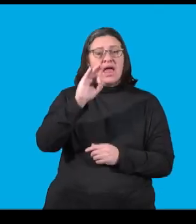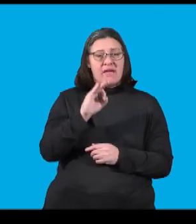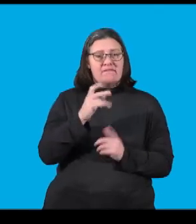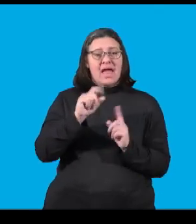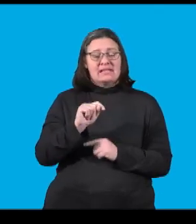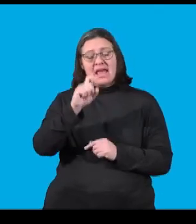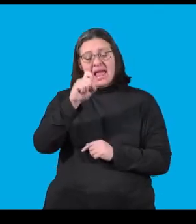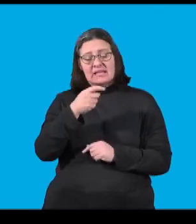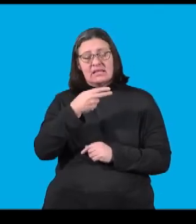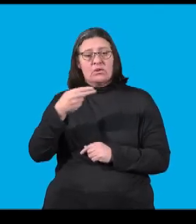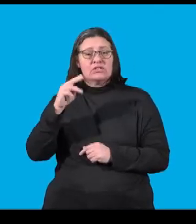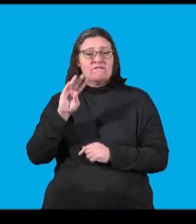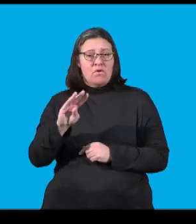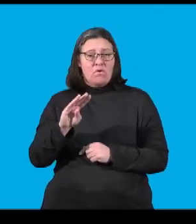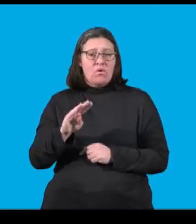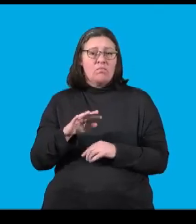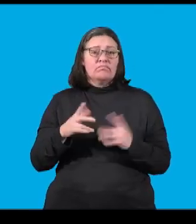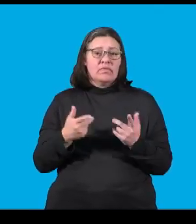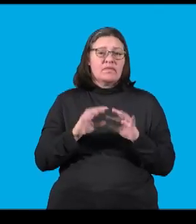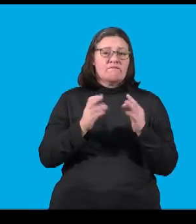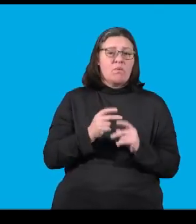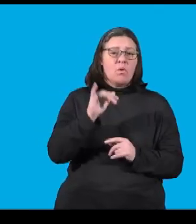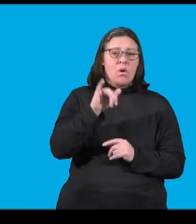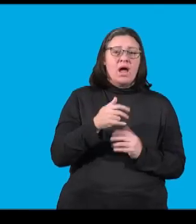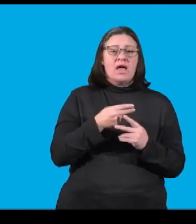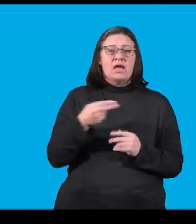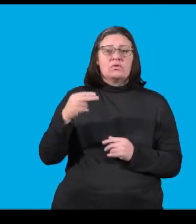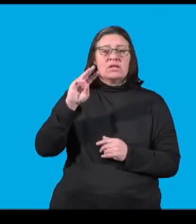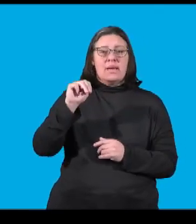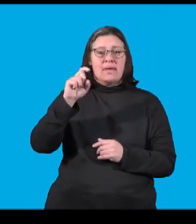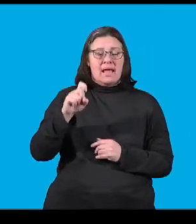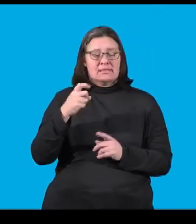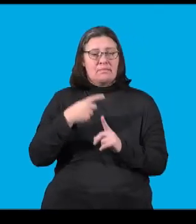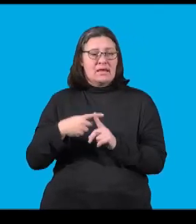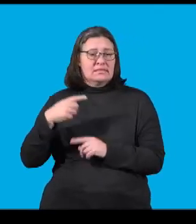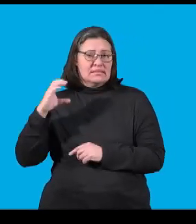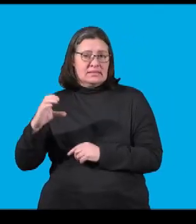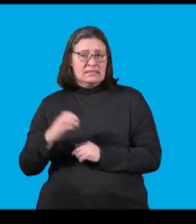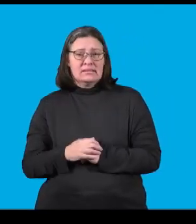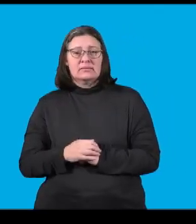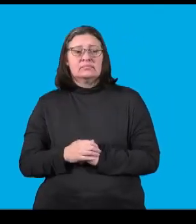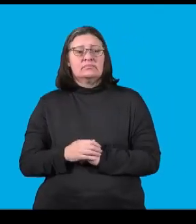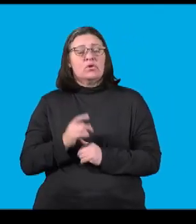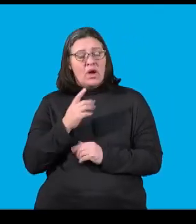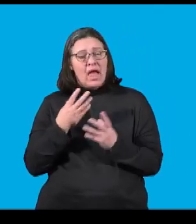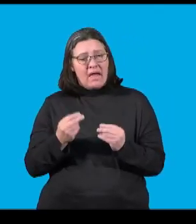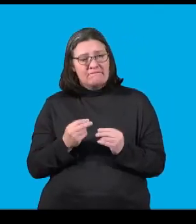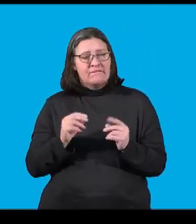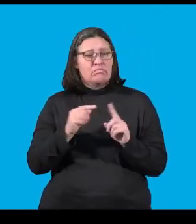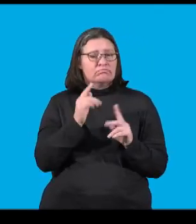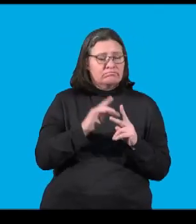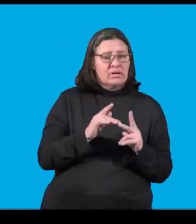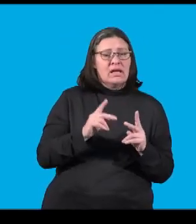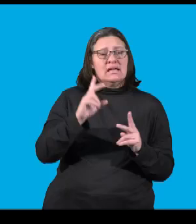is equal to 4 in the form y is equal to mx plus c. So we've got the derivative, we've got the point